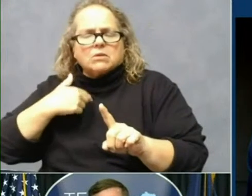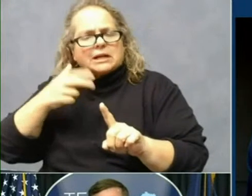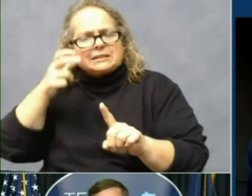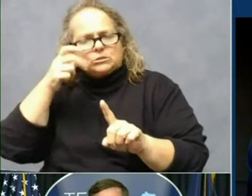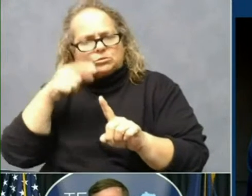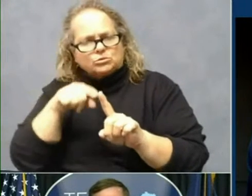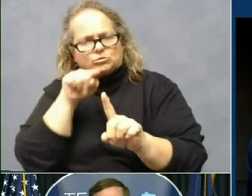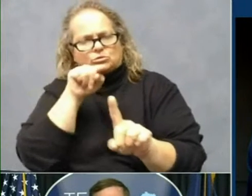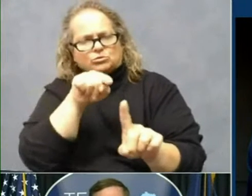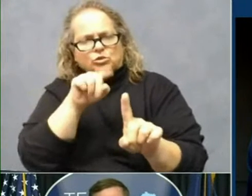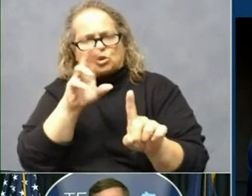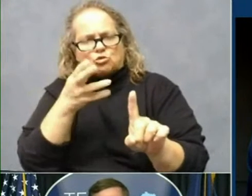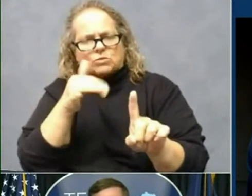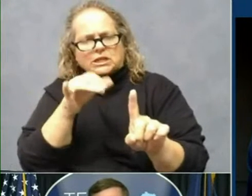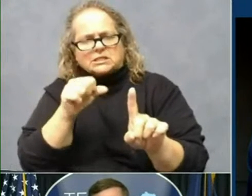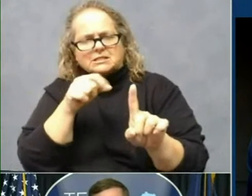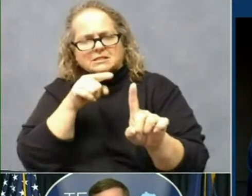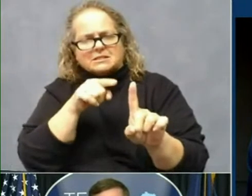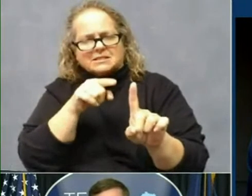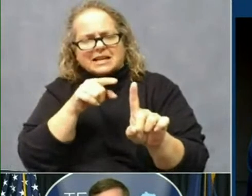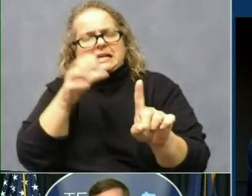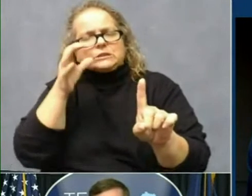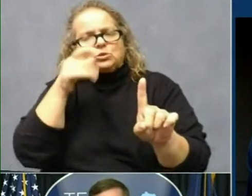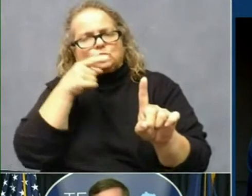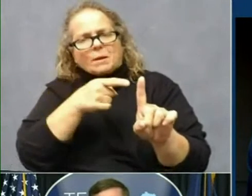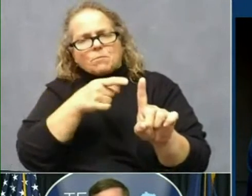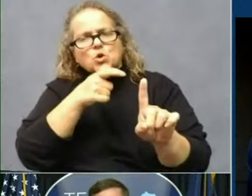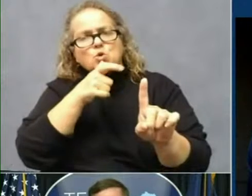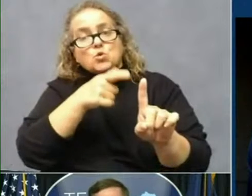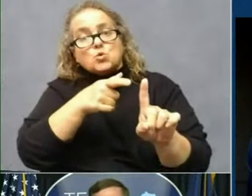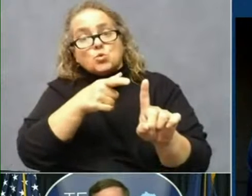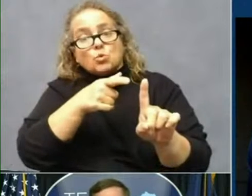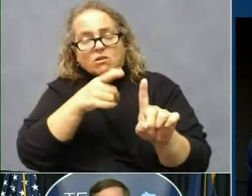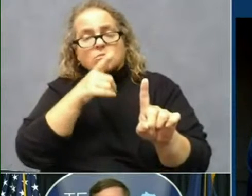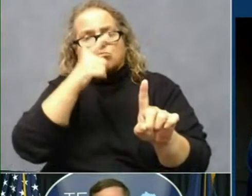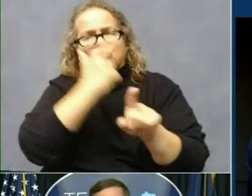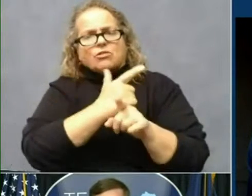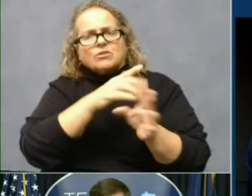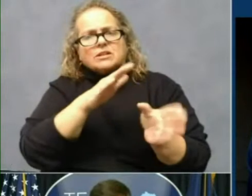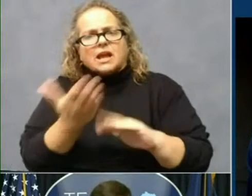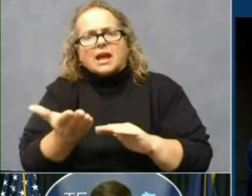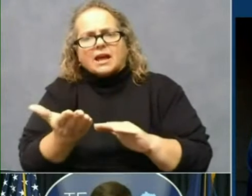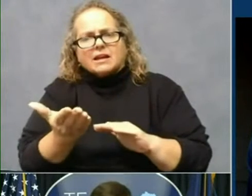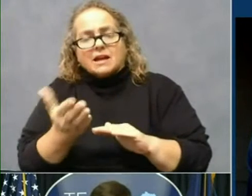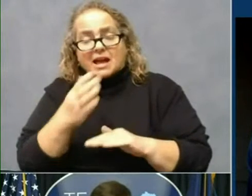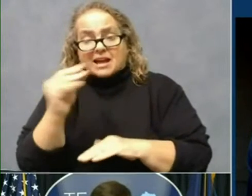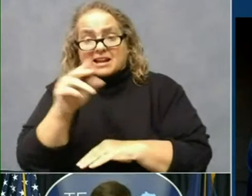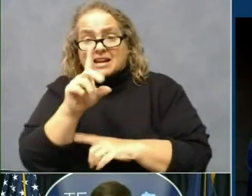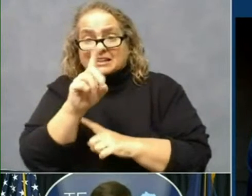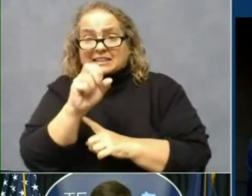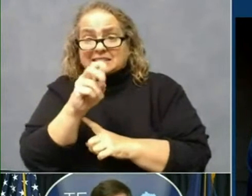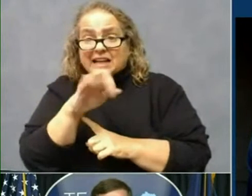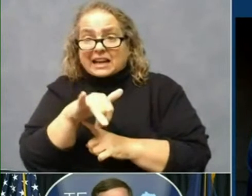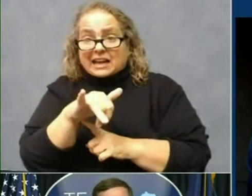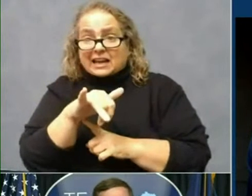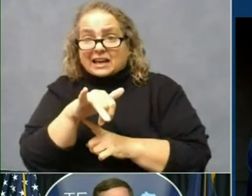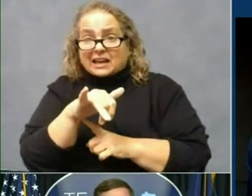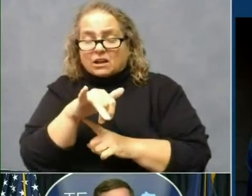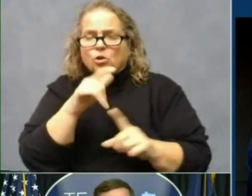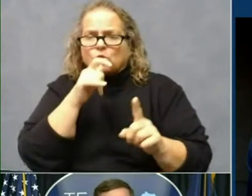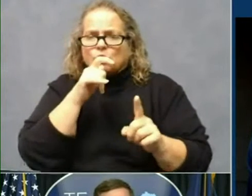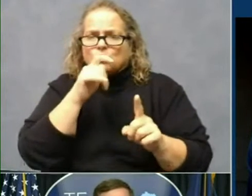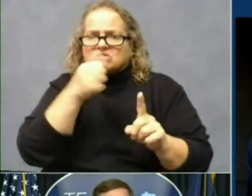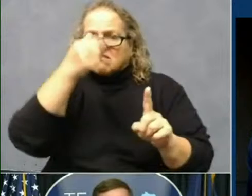to somebody who's lost a brother, and Destiny, who has lost a dad. It was very